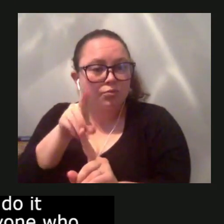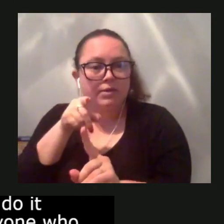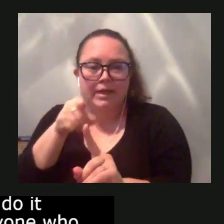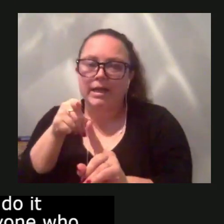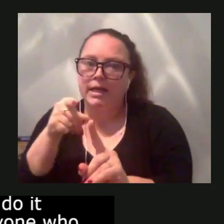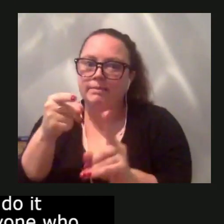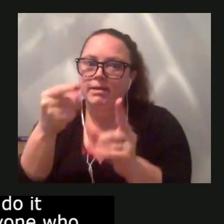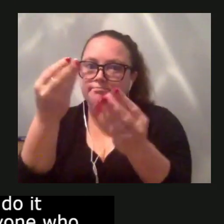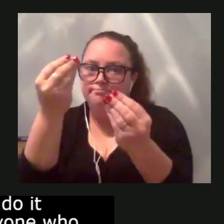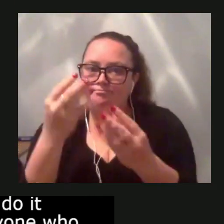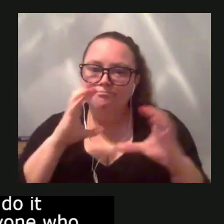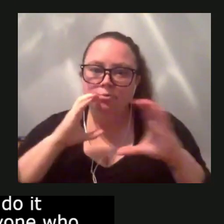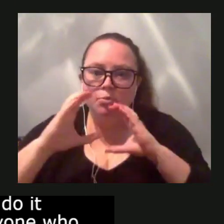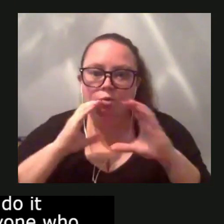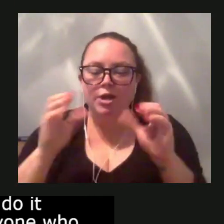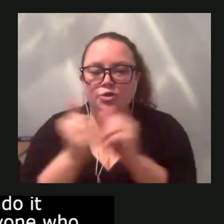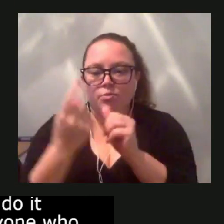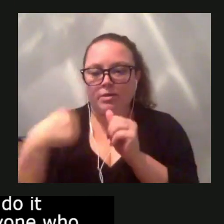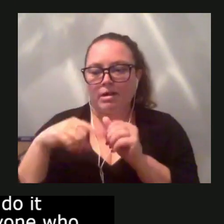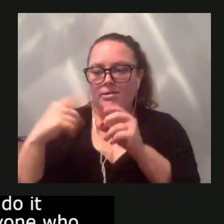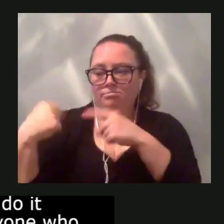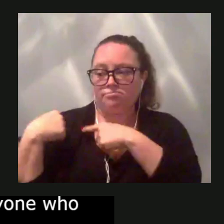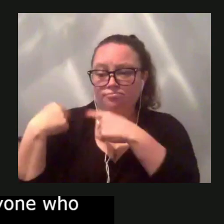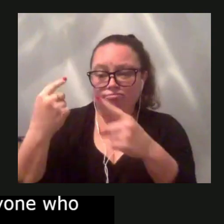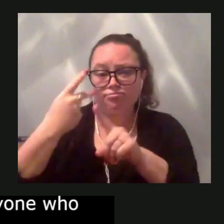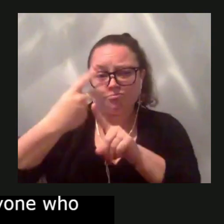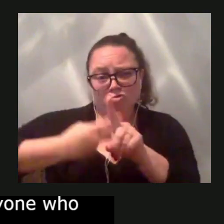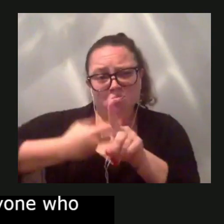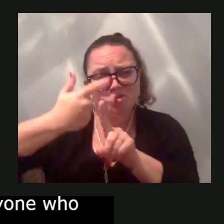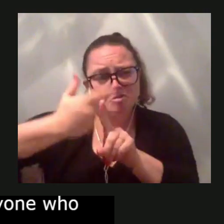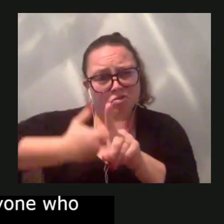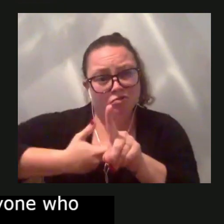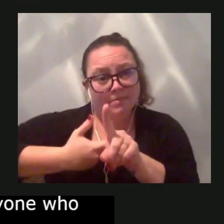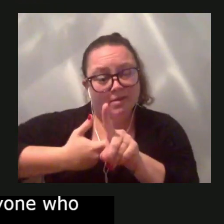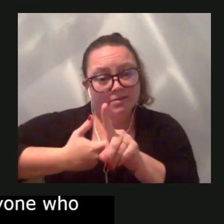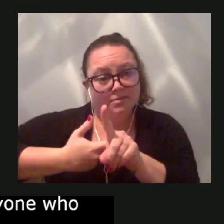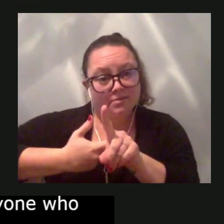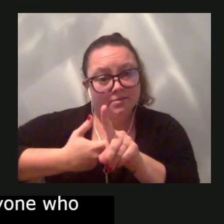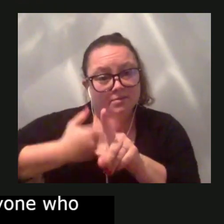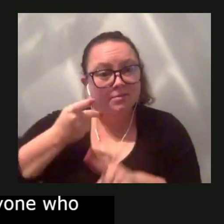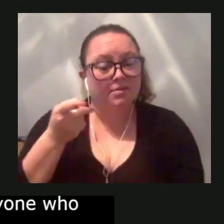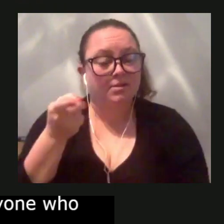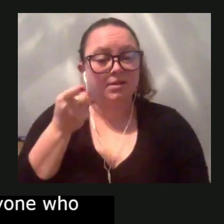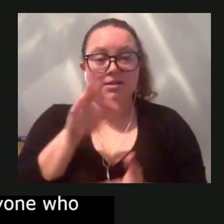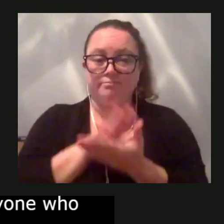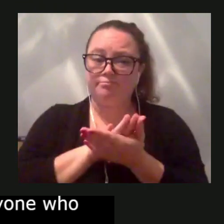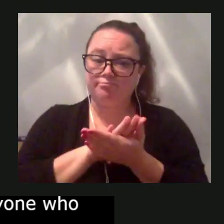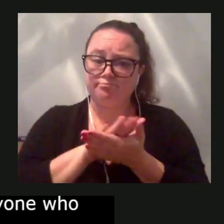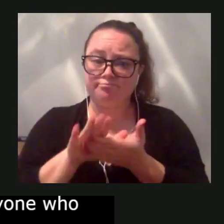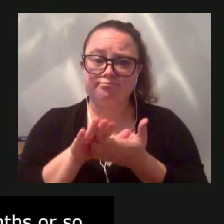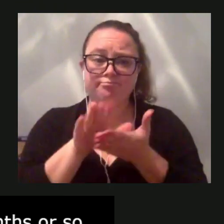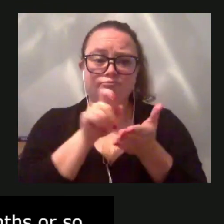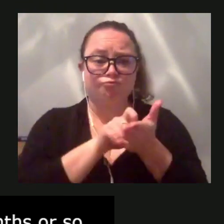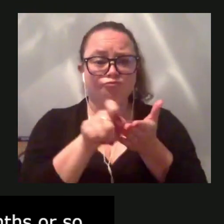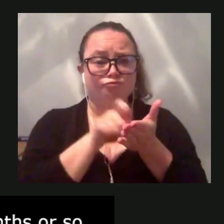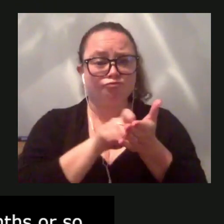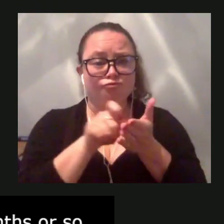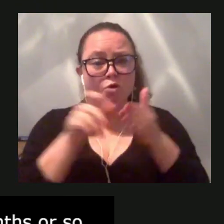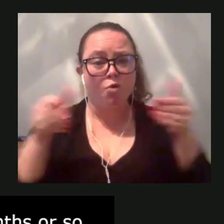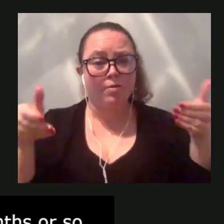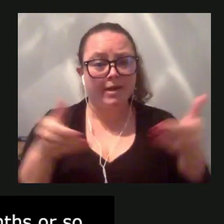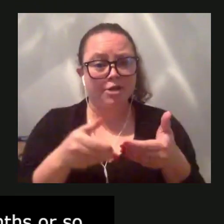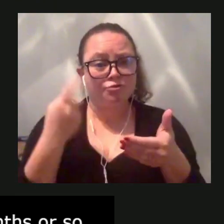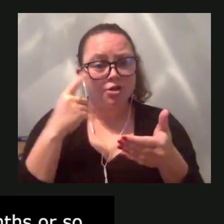for the last 2 or 3 months or so. He kindly wrote the introduction for the